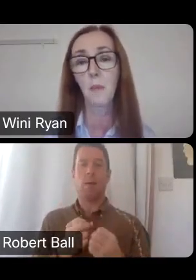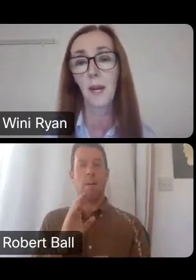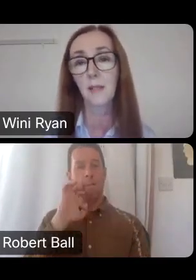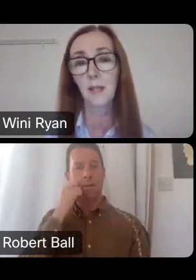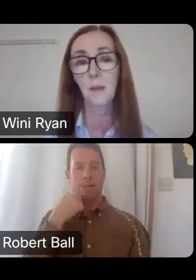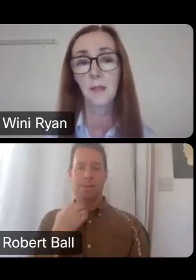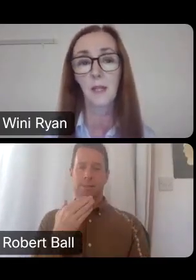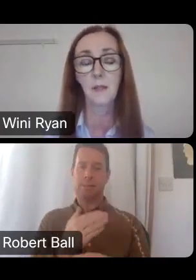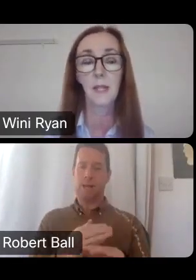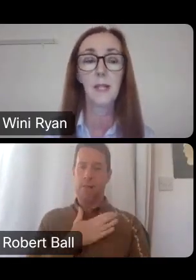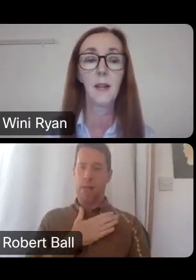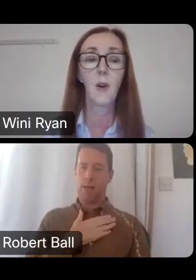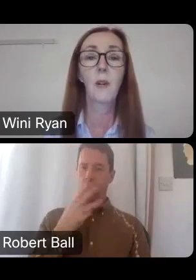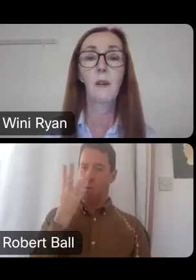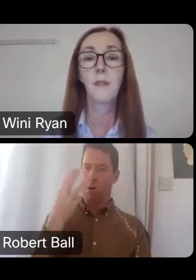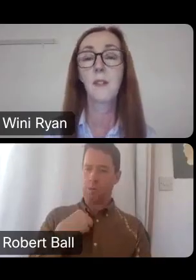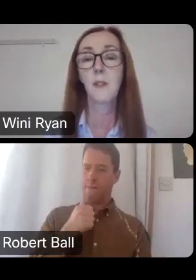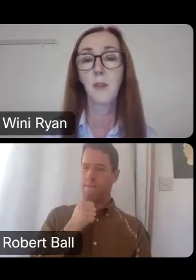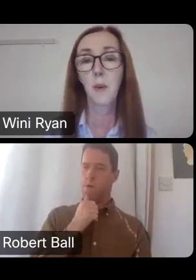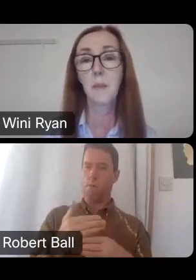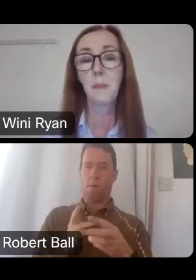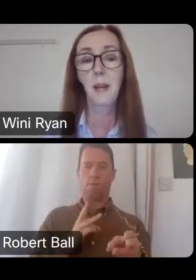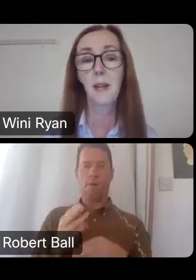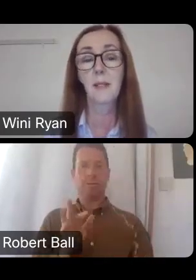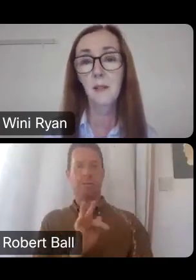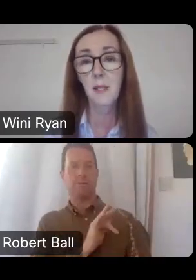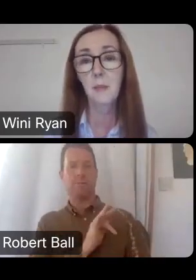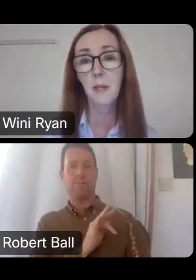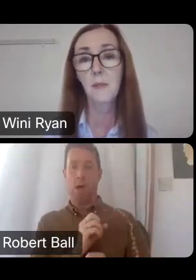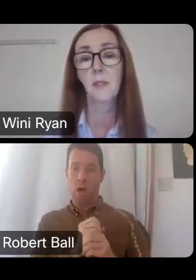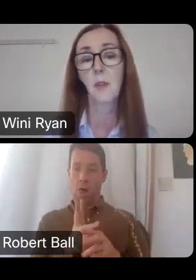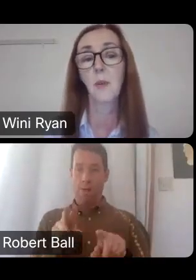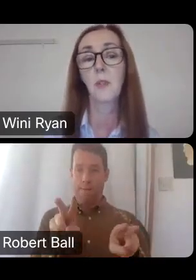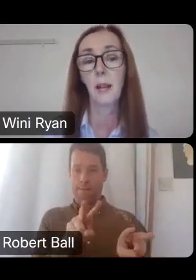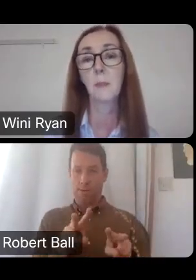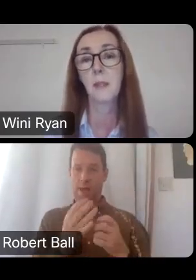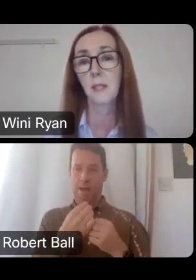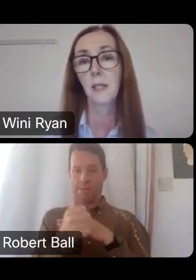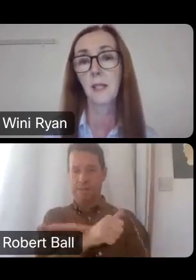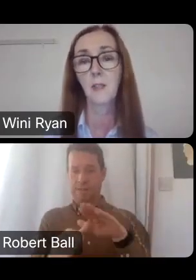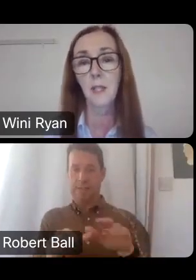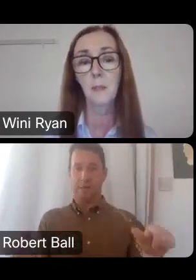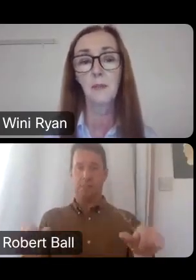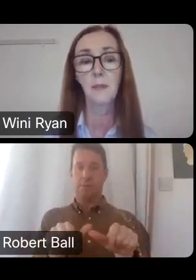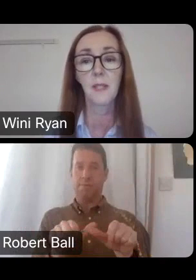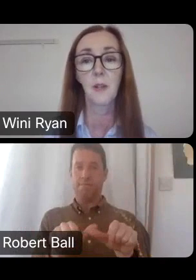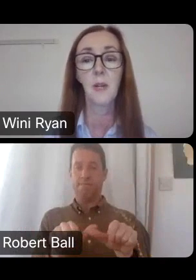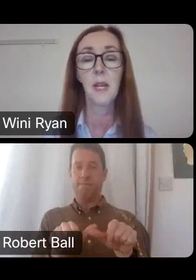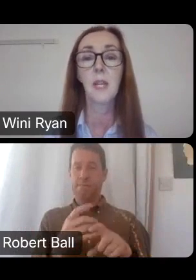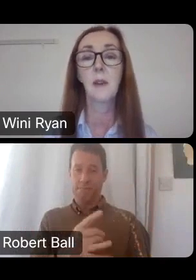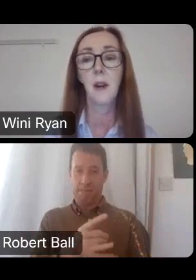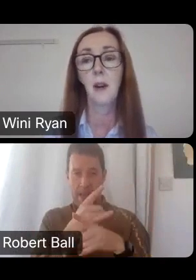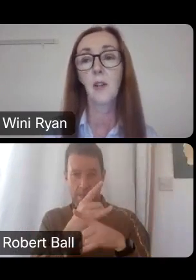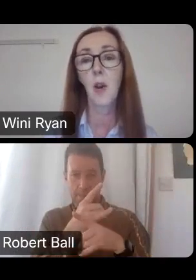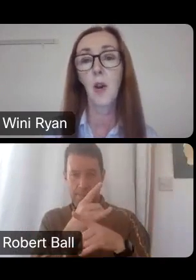before practicing it themselves. All of our videos are accompanied by skills debriefs. So to help the facilitator debrief the video,